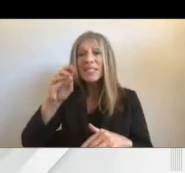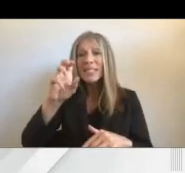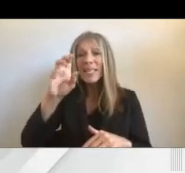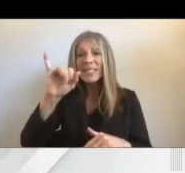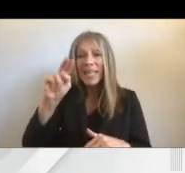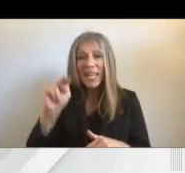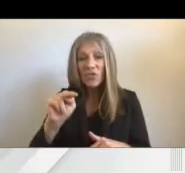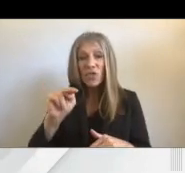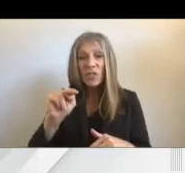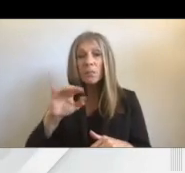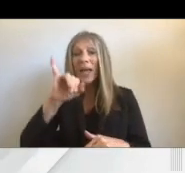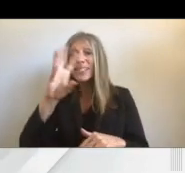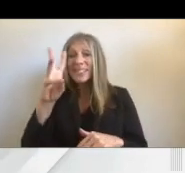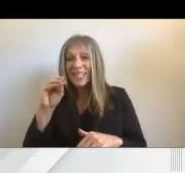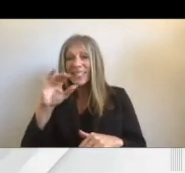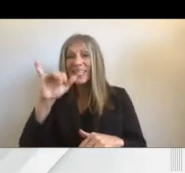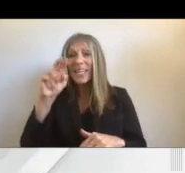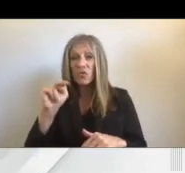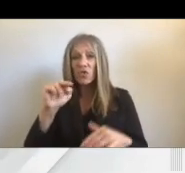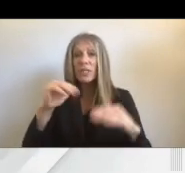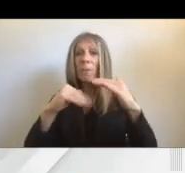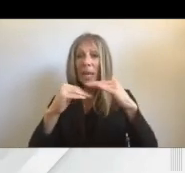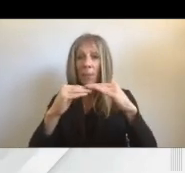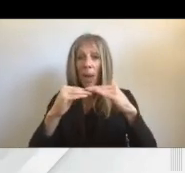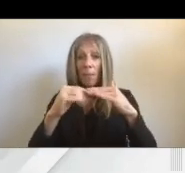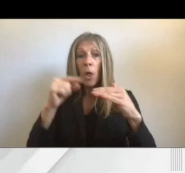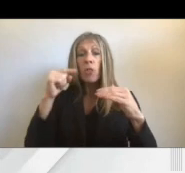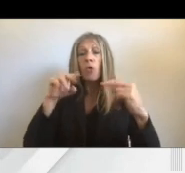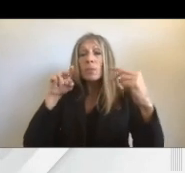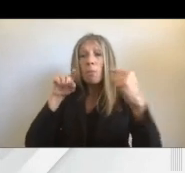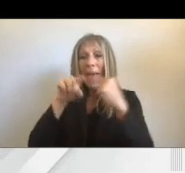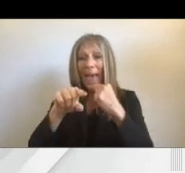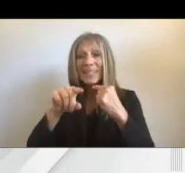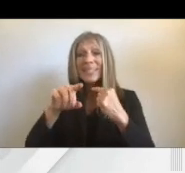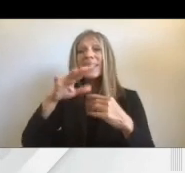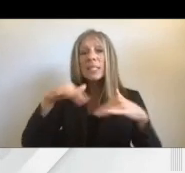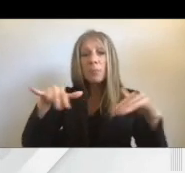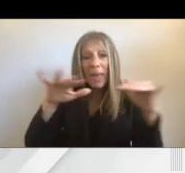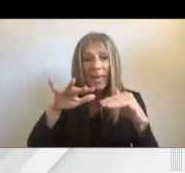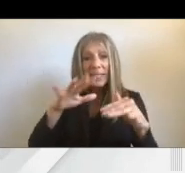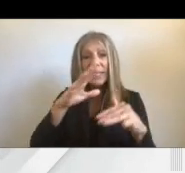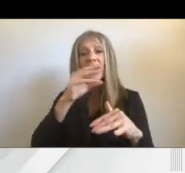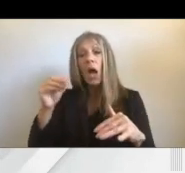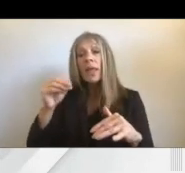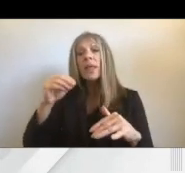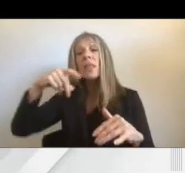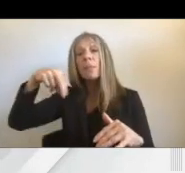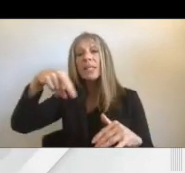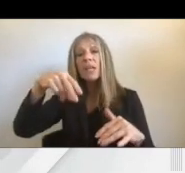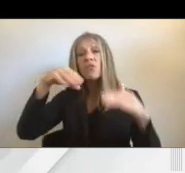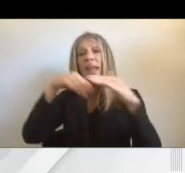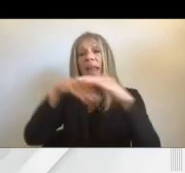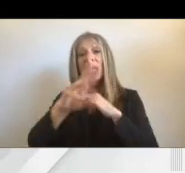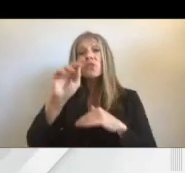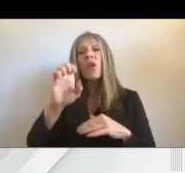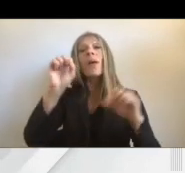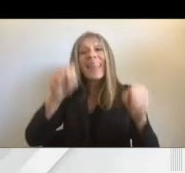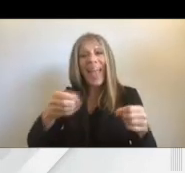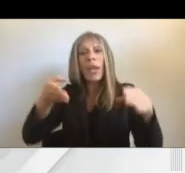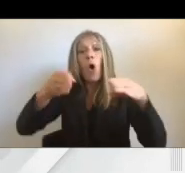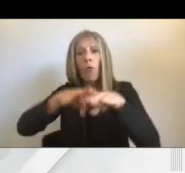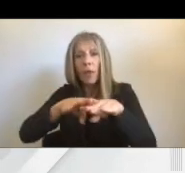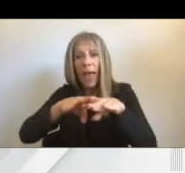60 inches minimum. Those passing spaces and the pedestrian access route are permitted to overlap. On